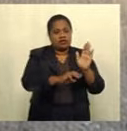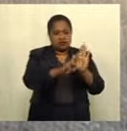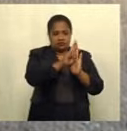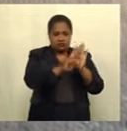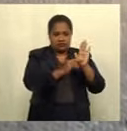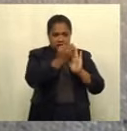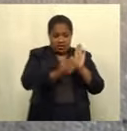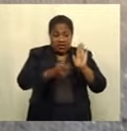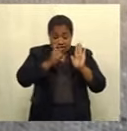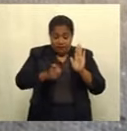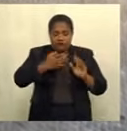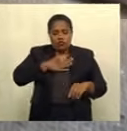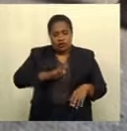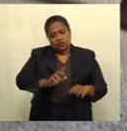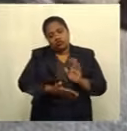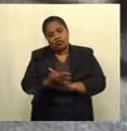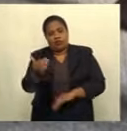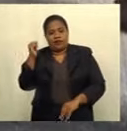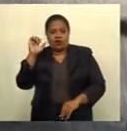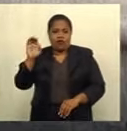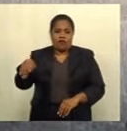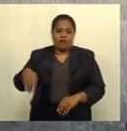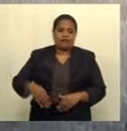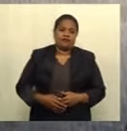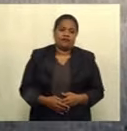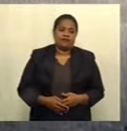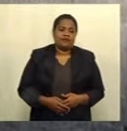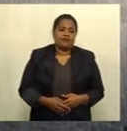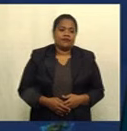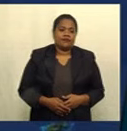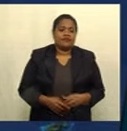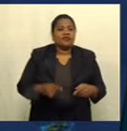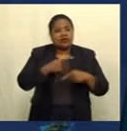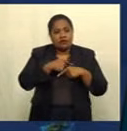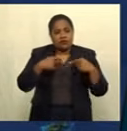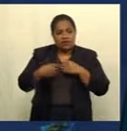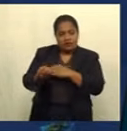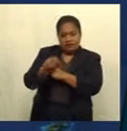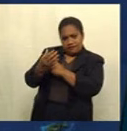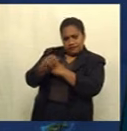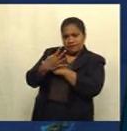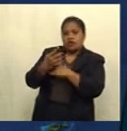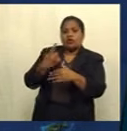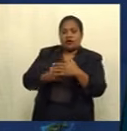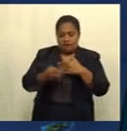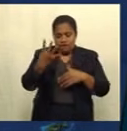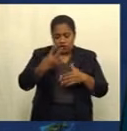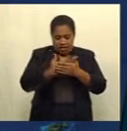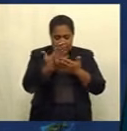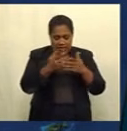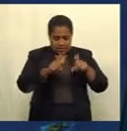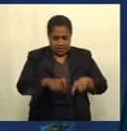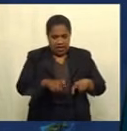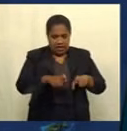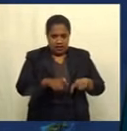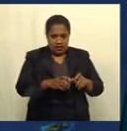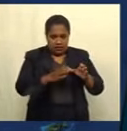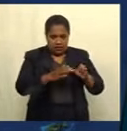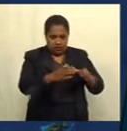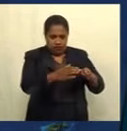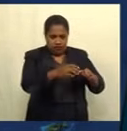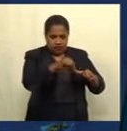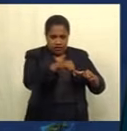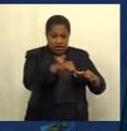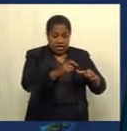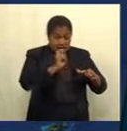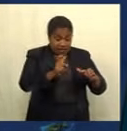return home. We have been advised to serve our 14 days quarantine in Vitilevu. If we are clear, then we will travel to the